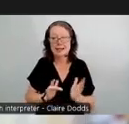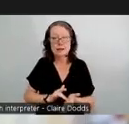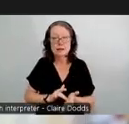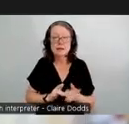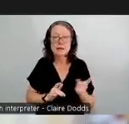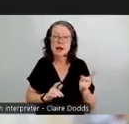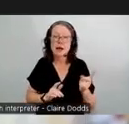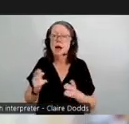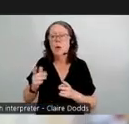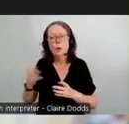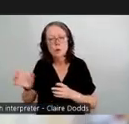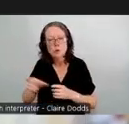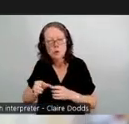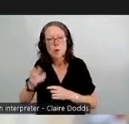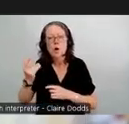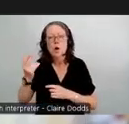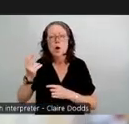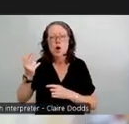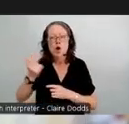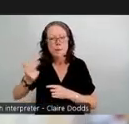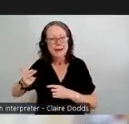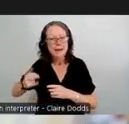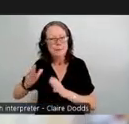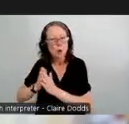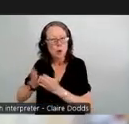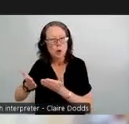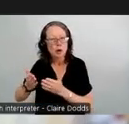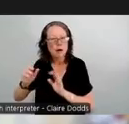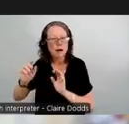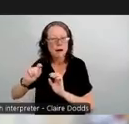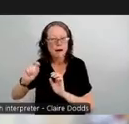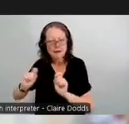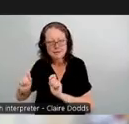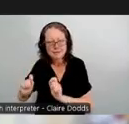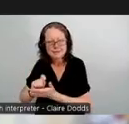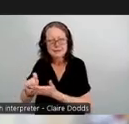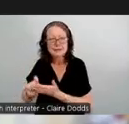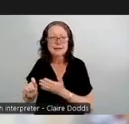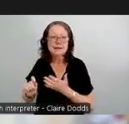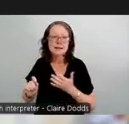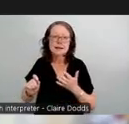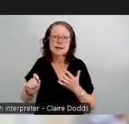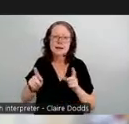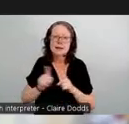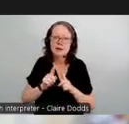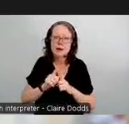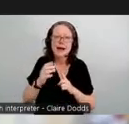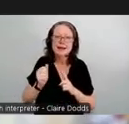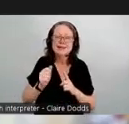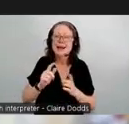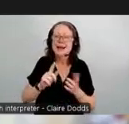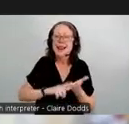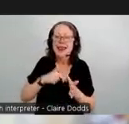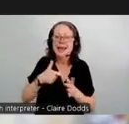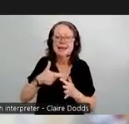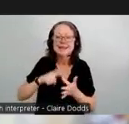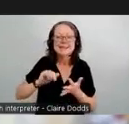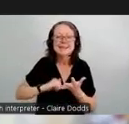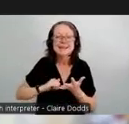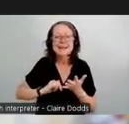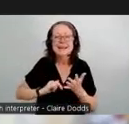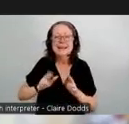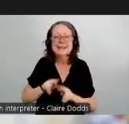participants. And on the same day, and in partnership with us, Lakes International Comic Art Festival and the local